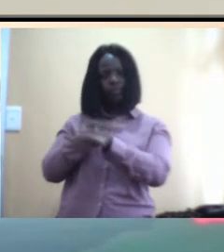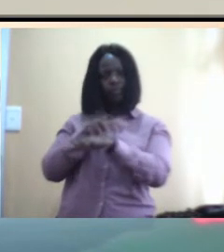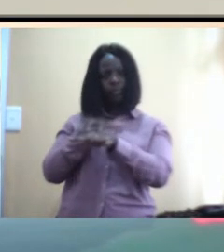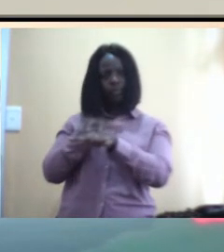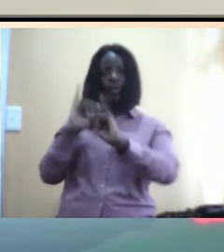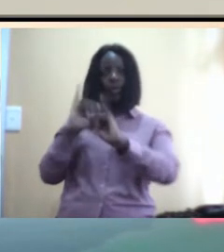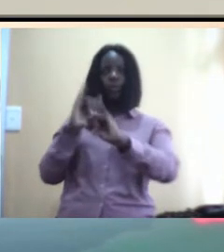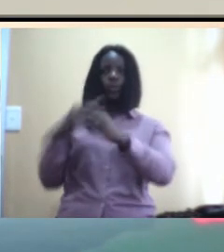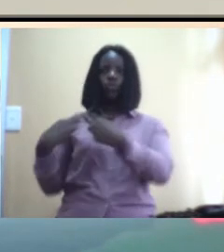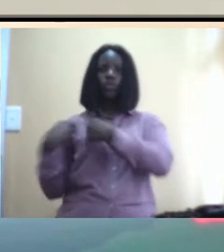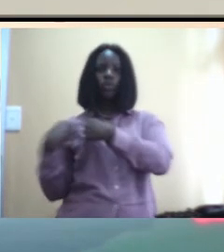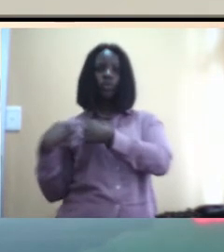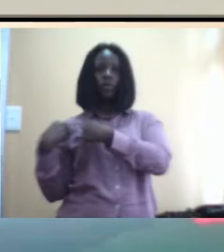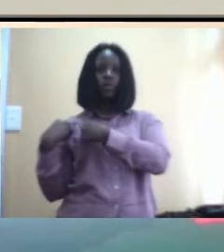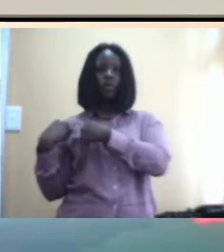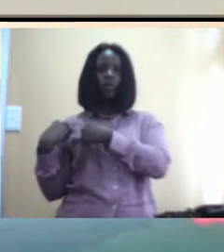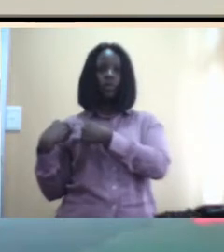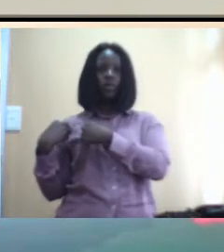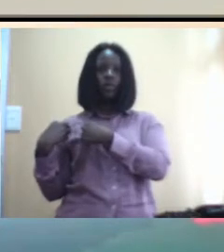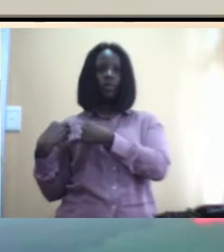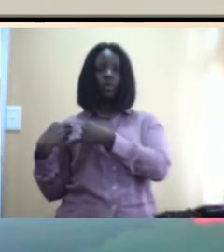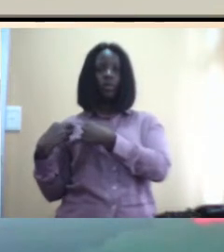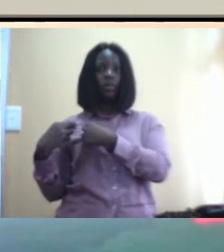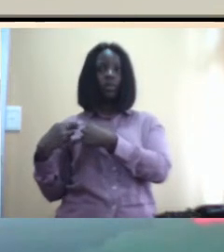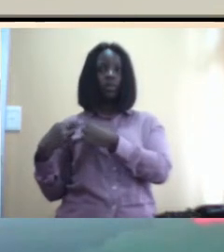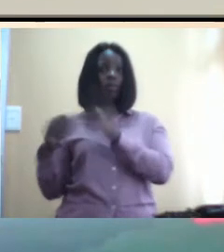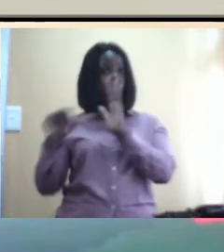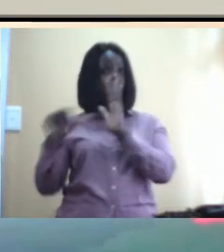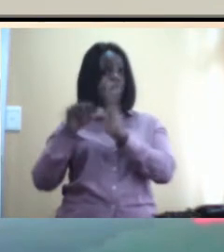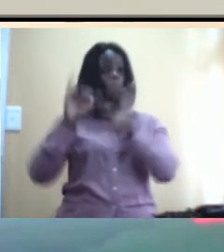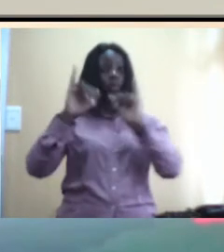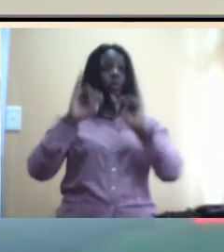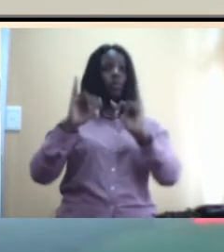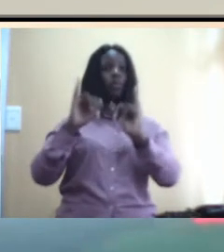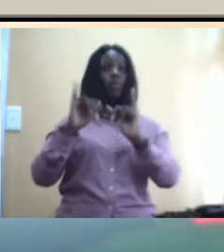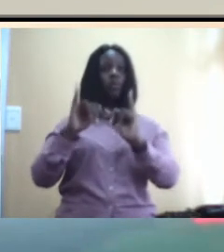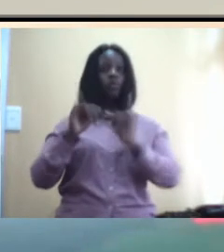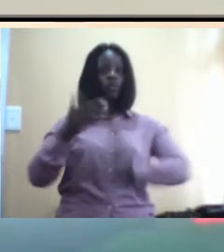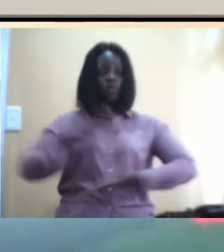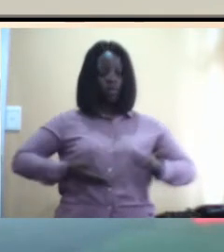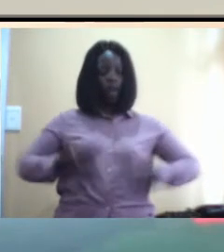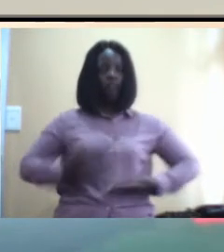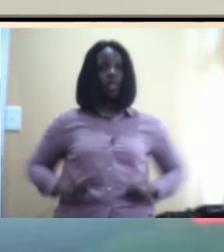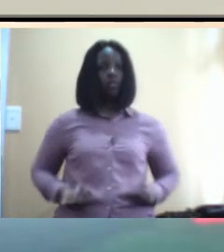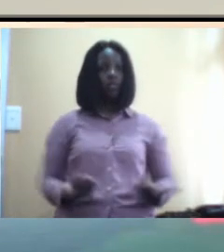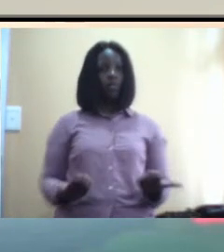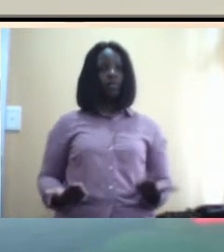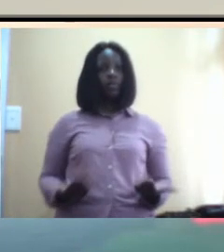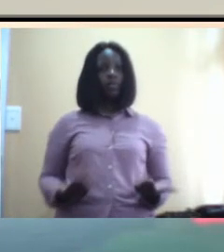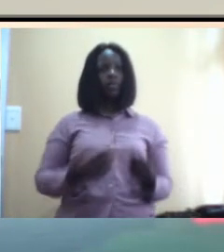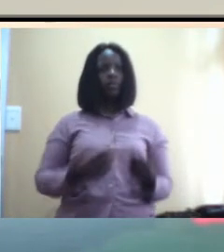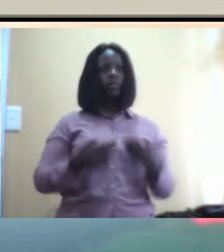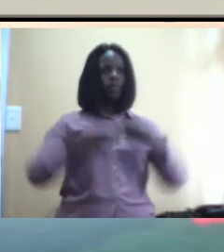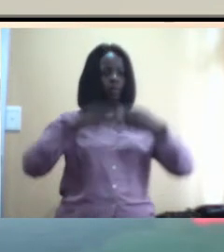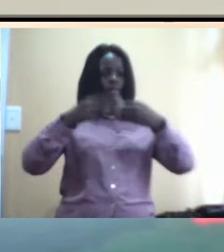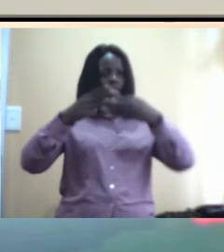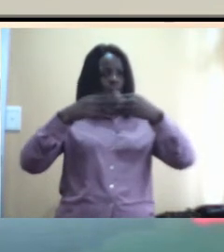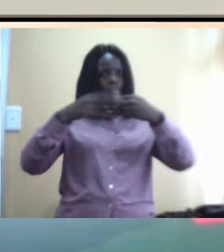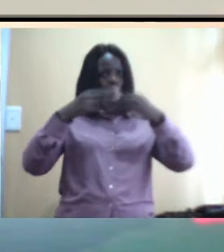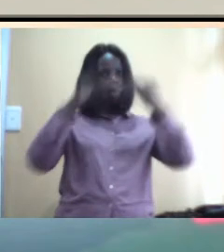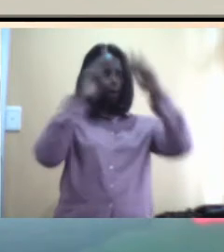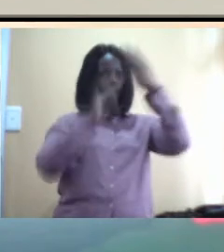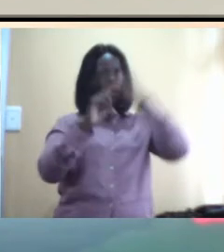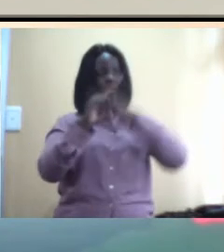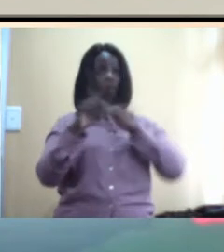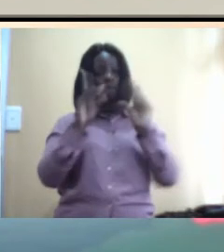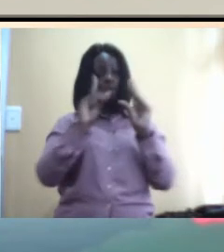the responsibility of being at the front line of service provision. Honorable members, as a department, we